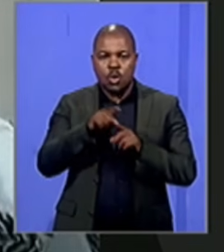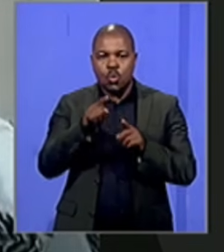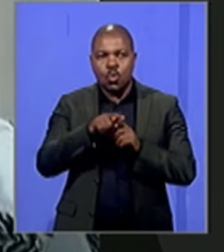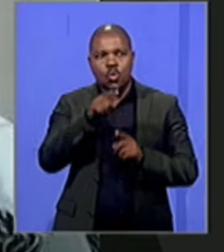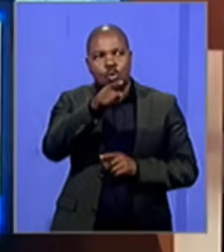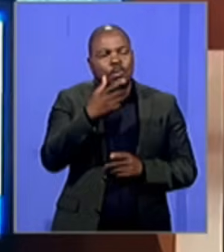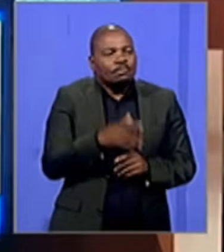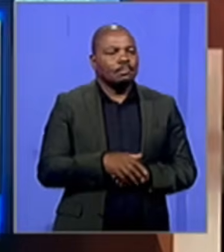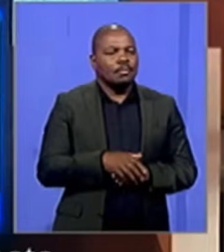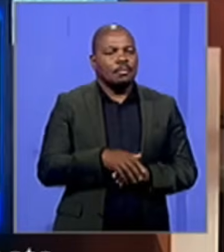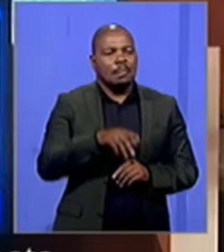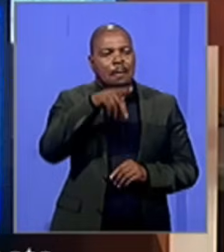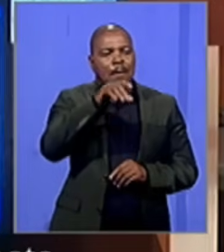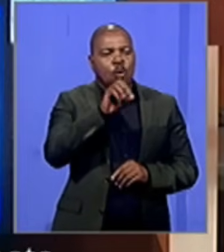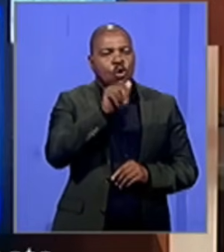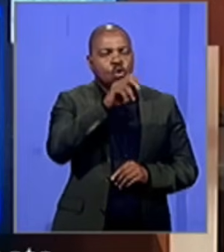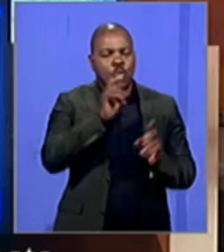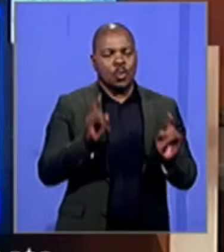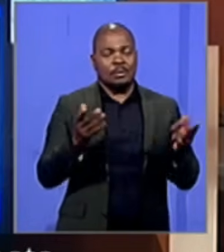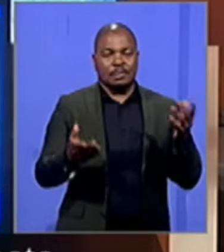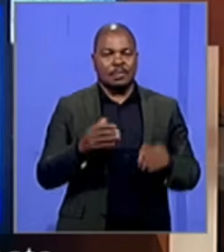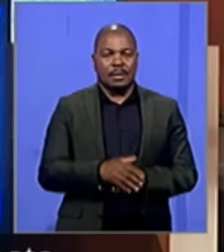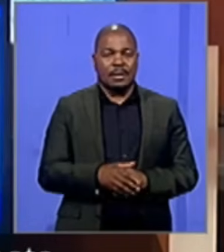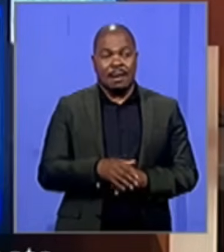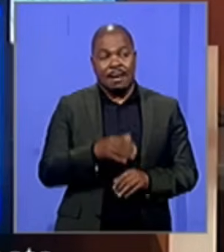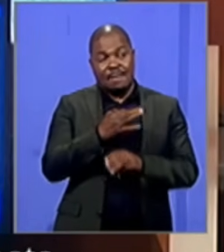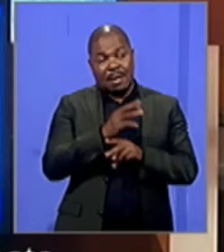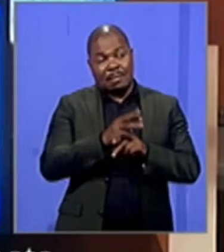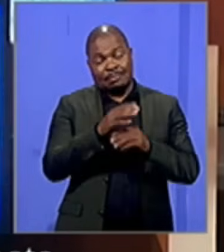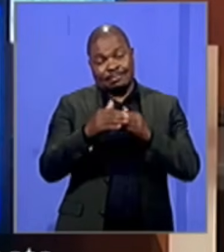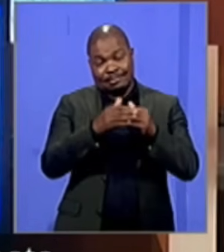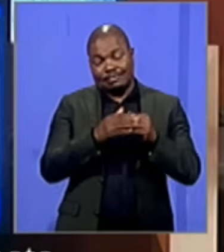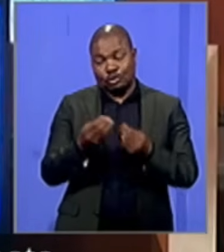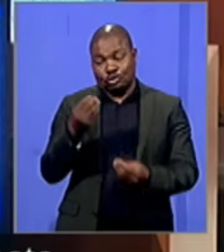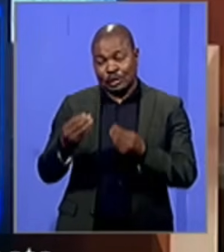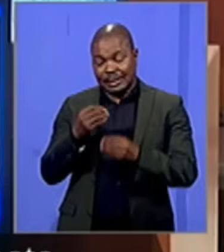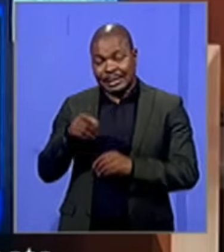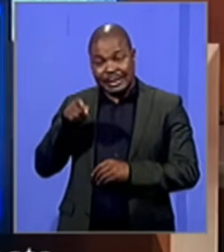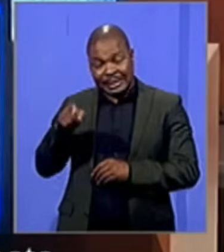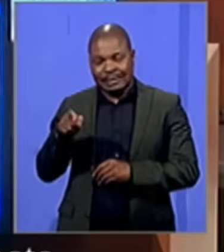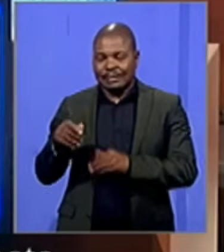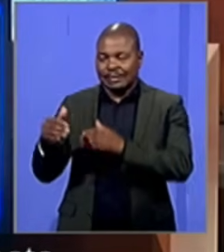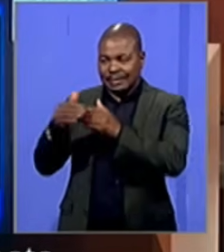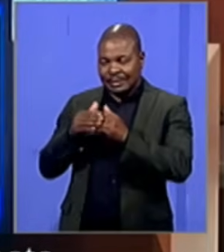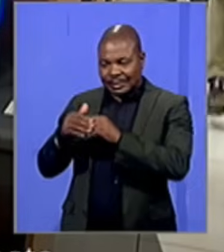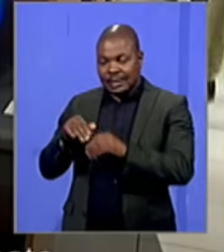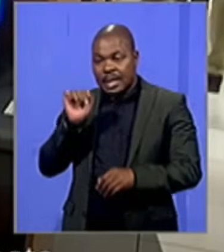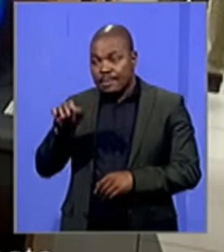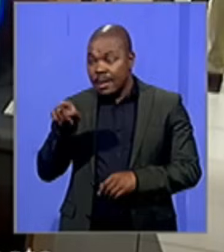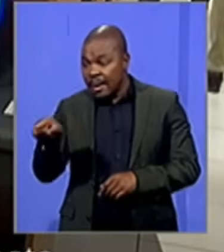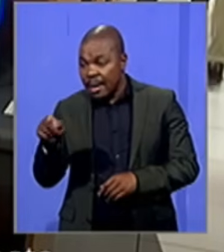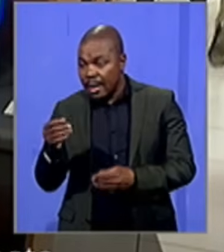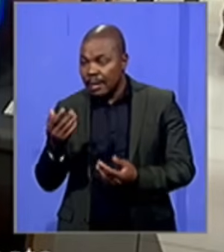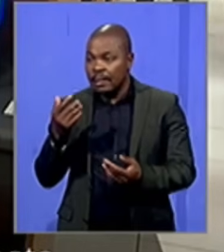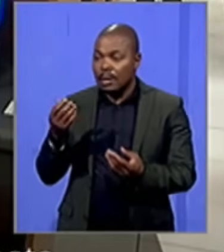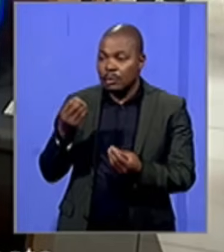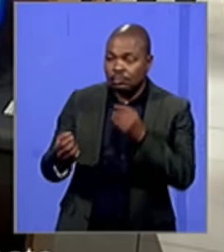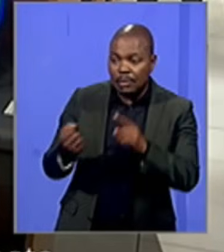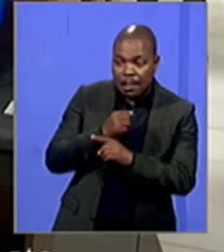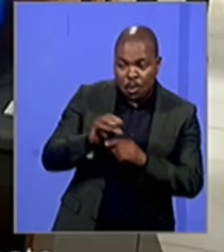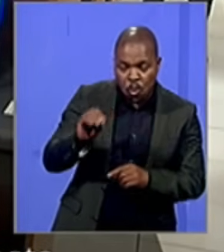pornography site. Batsadi ba rotloediwa go tlhokomela ditiro tsa bana ba bone mo inthaneteng le gore ba bege fa go na le tiragalo ya tshotlako ya